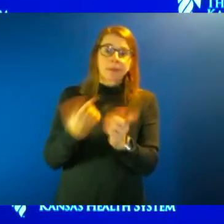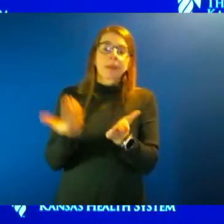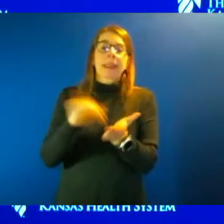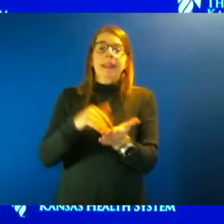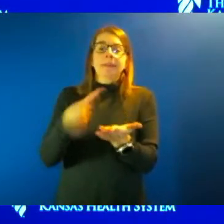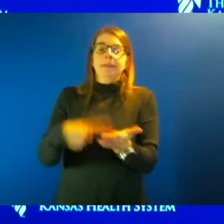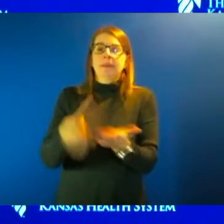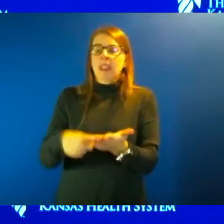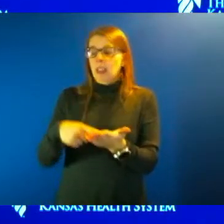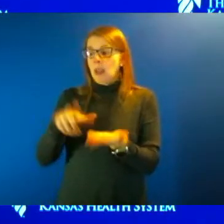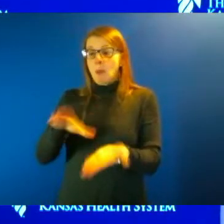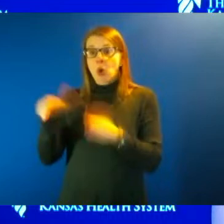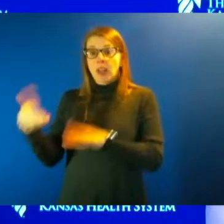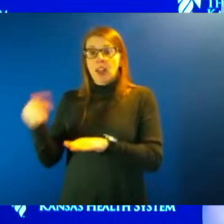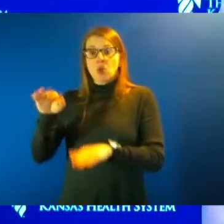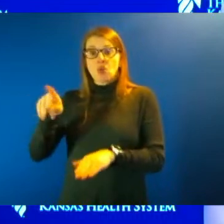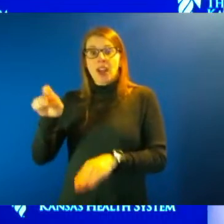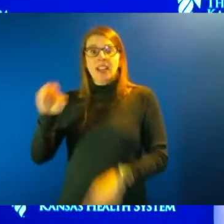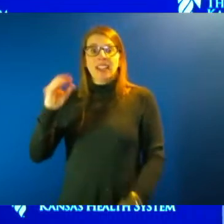mortality rate of